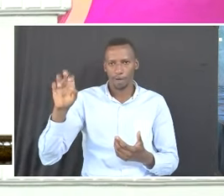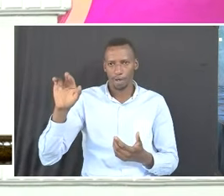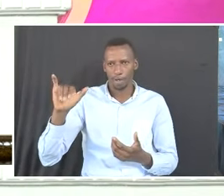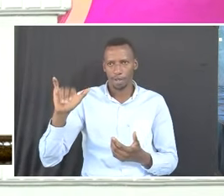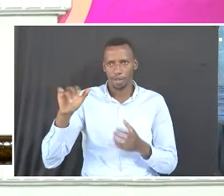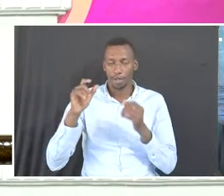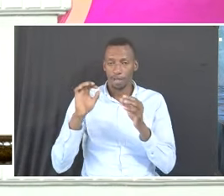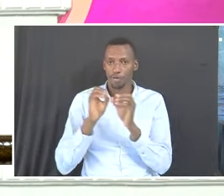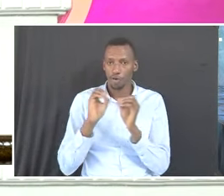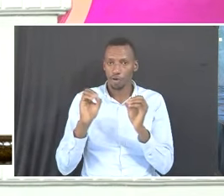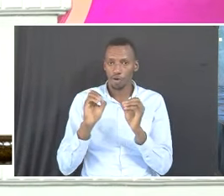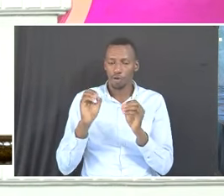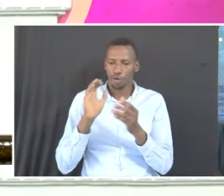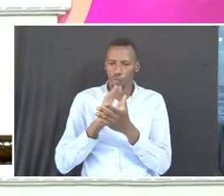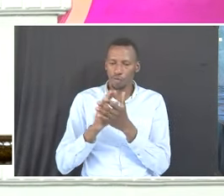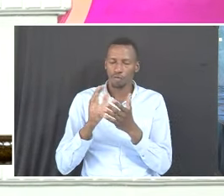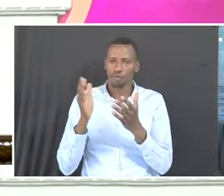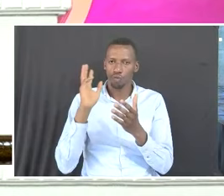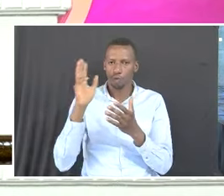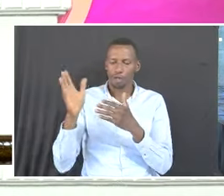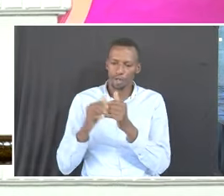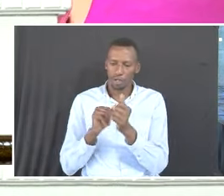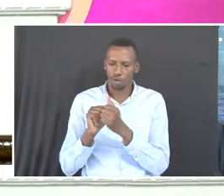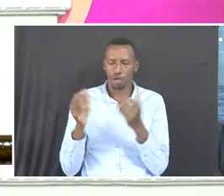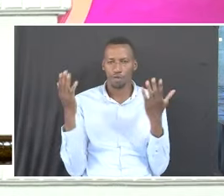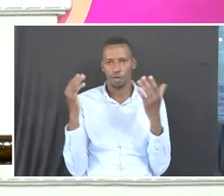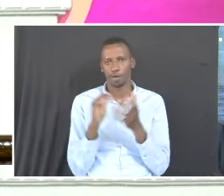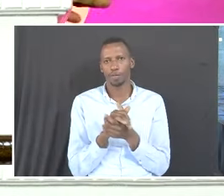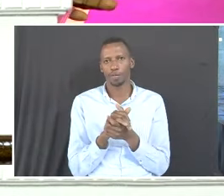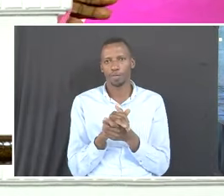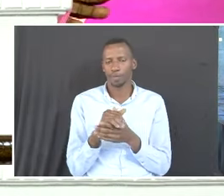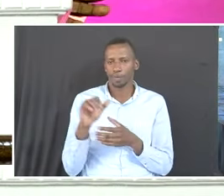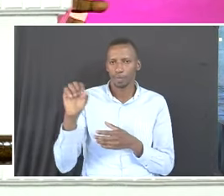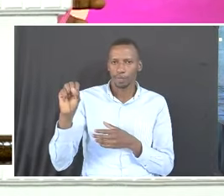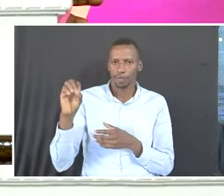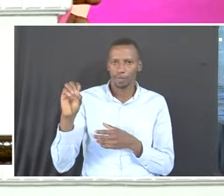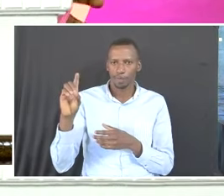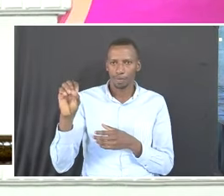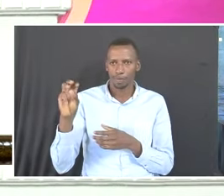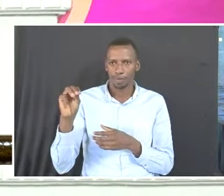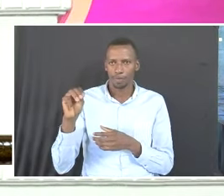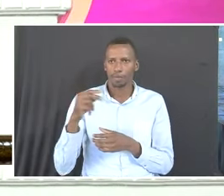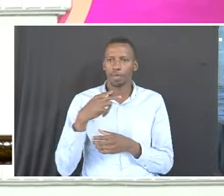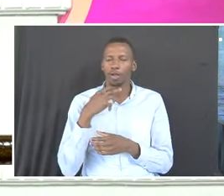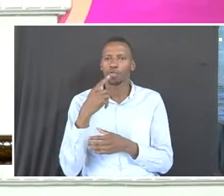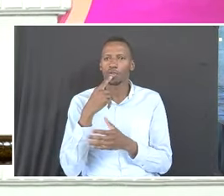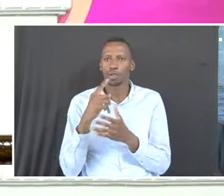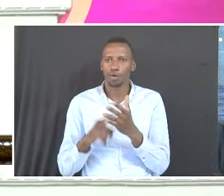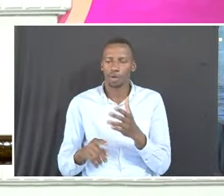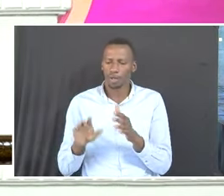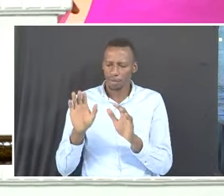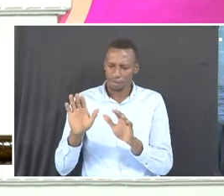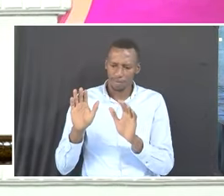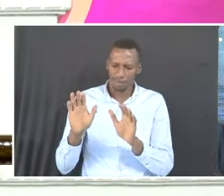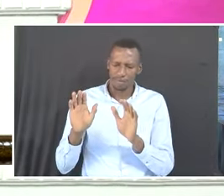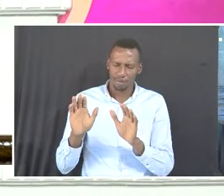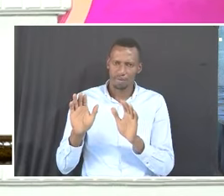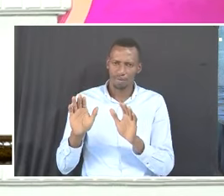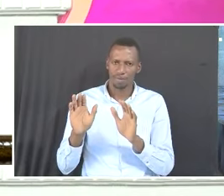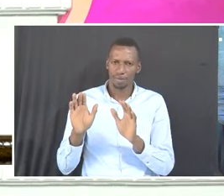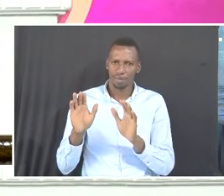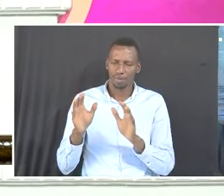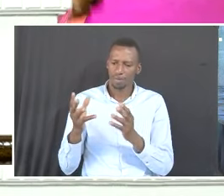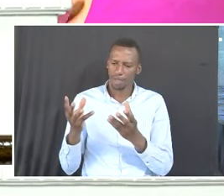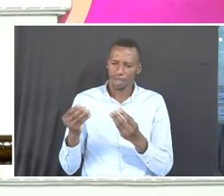forever destroyed. The Sodom voice says, Saul, take your easy, eat,